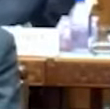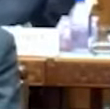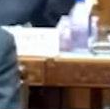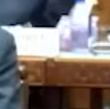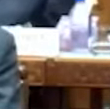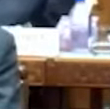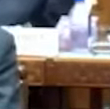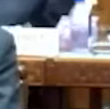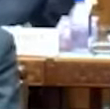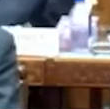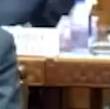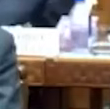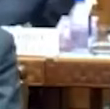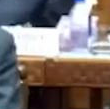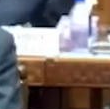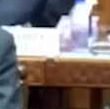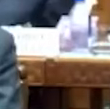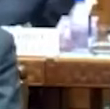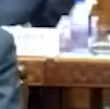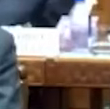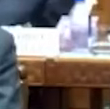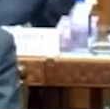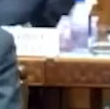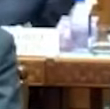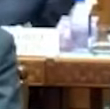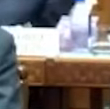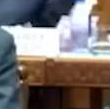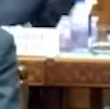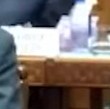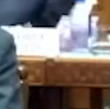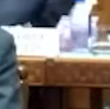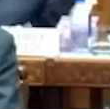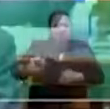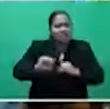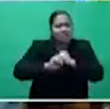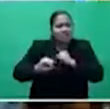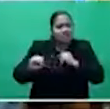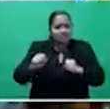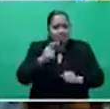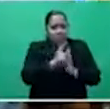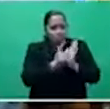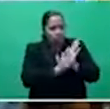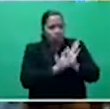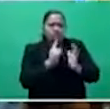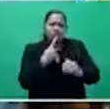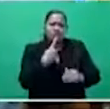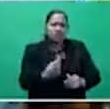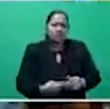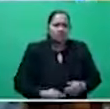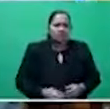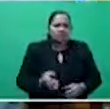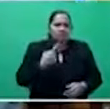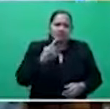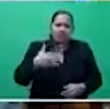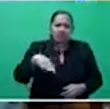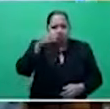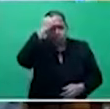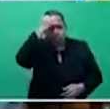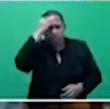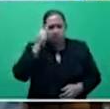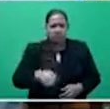to the law. In the same way, they're not adhering to the advertisement law. That's what he said, Mr. Speaker, sir. He said they're all stupid. When